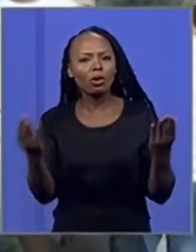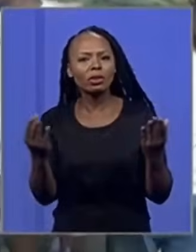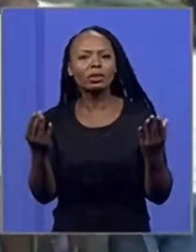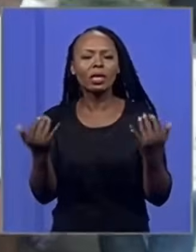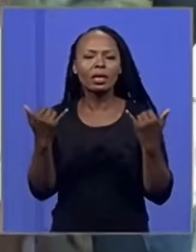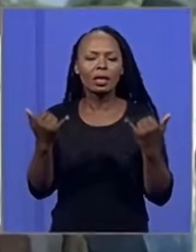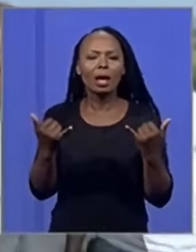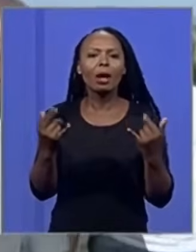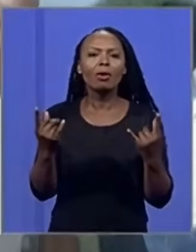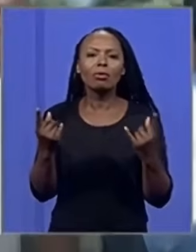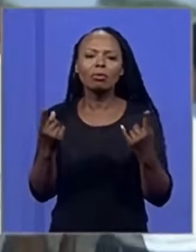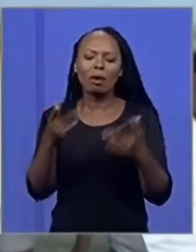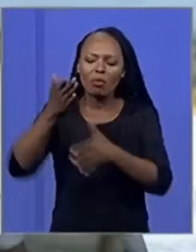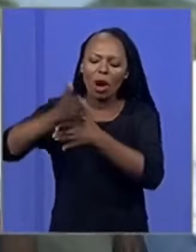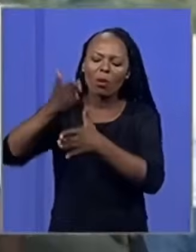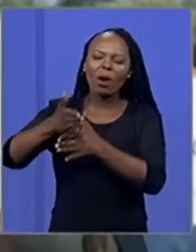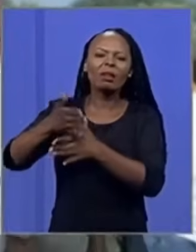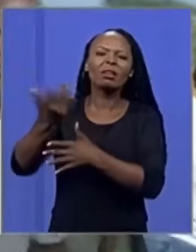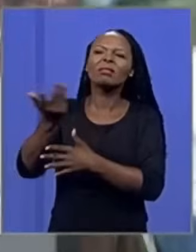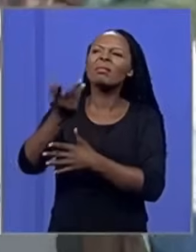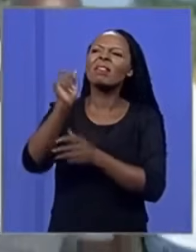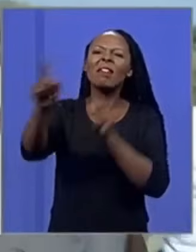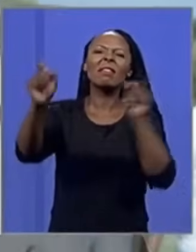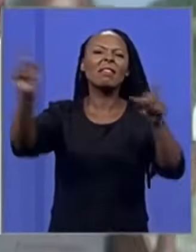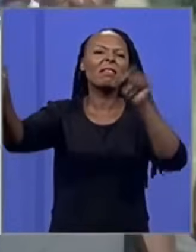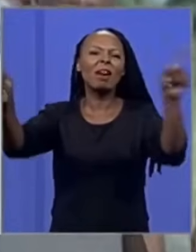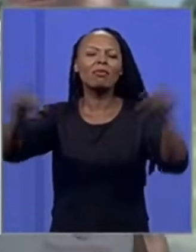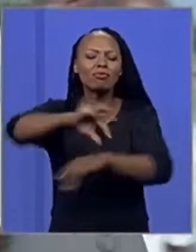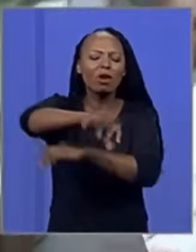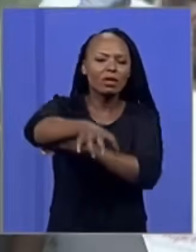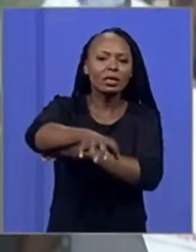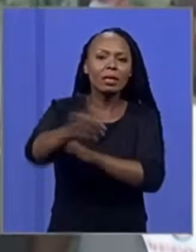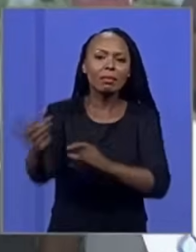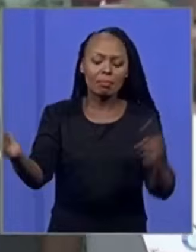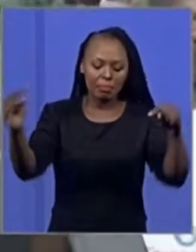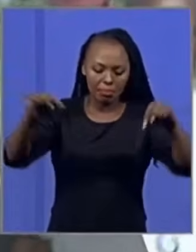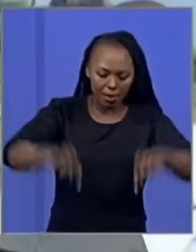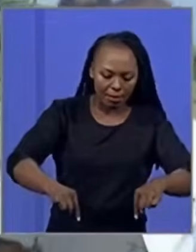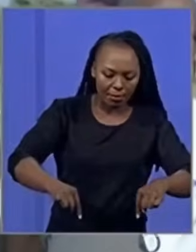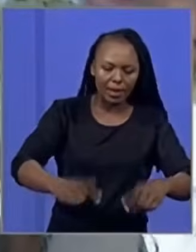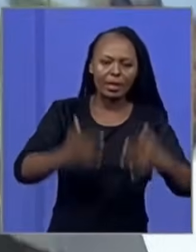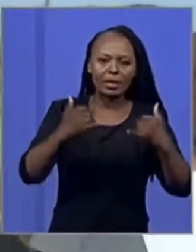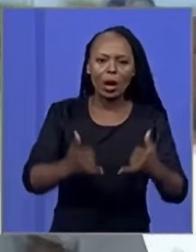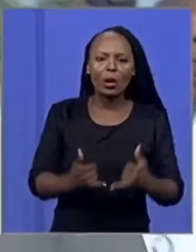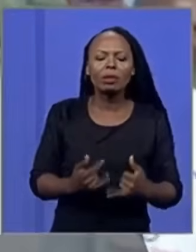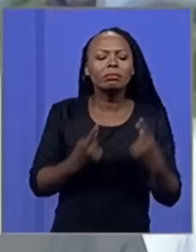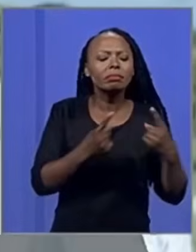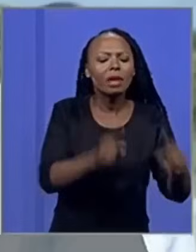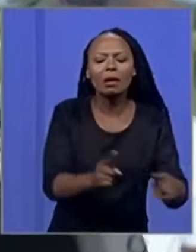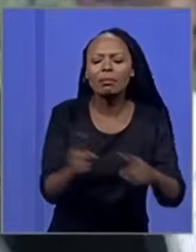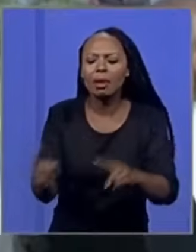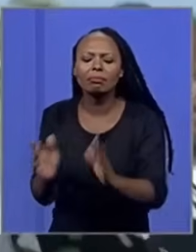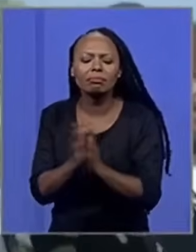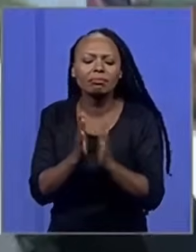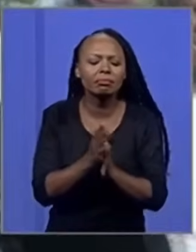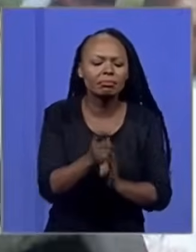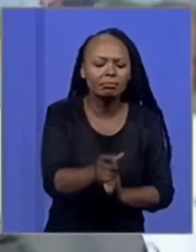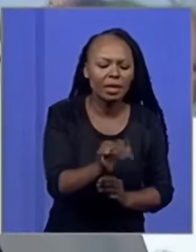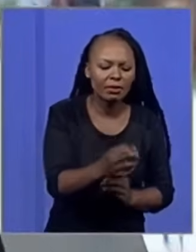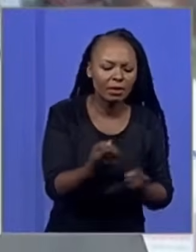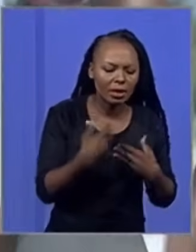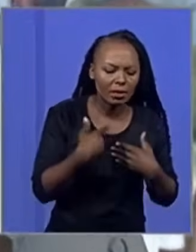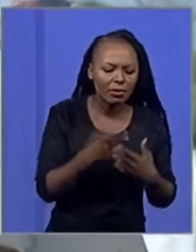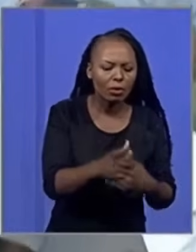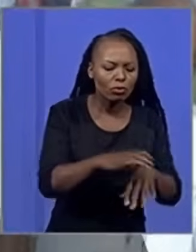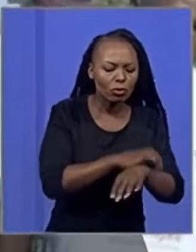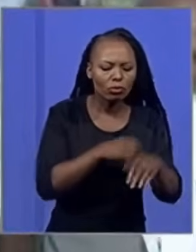ba dira go mahelong a kontle a farologaneng jaanong go nna bonolo gore ka nako e re ba timele re ne re kopa mo go bone gore re kgone go fitlhela number